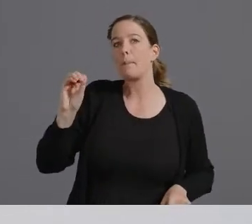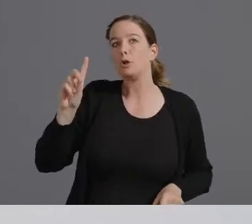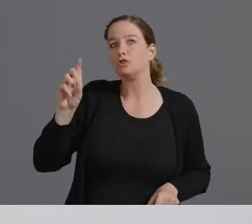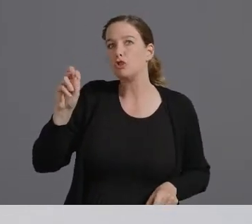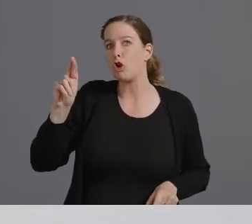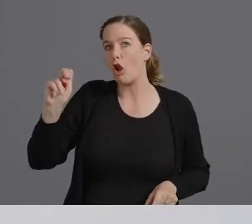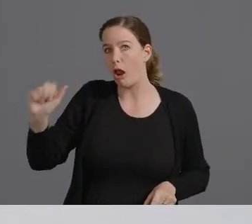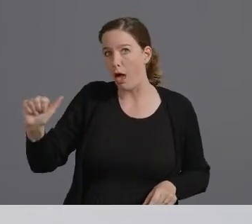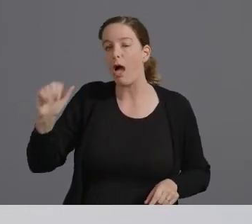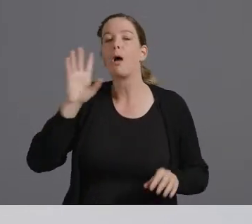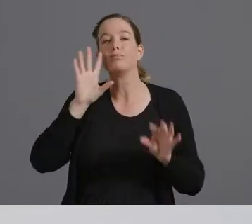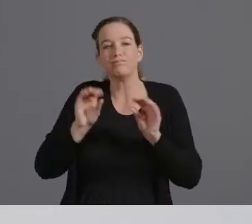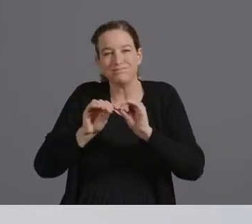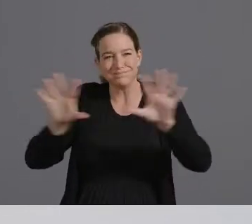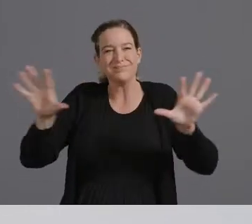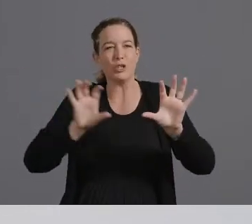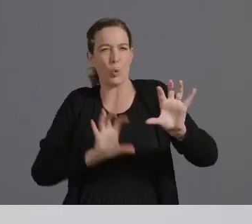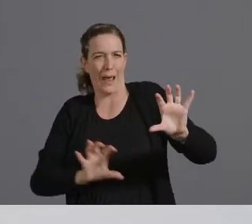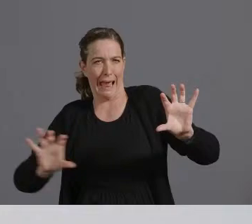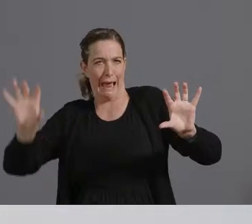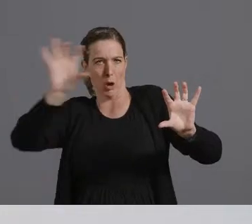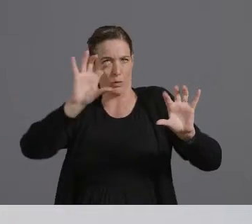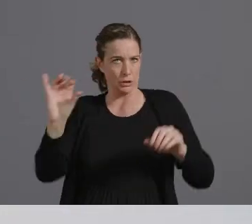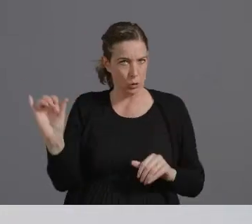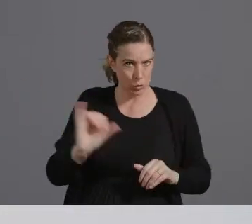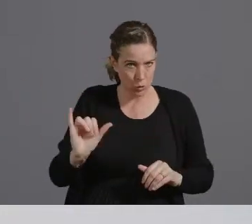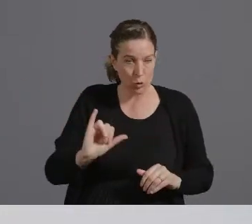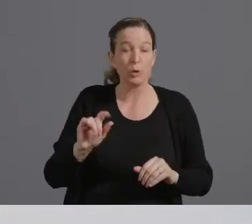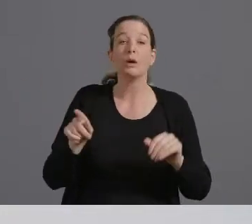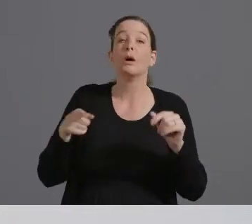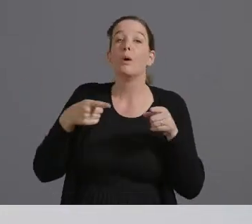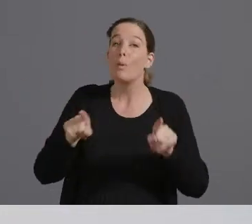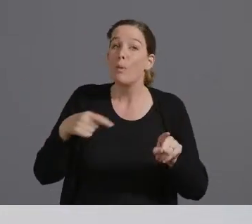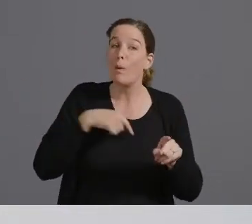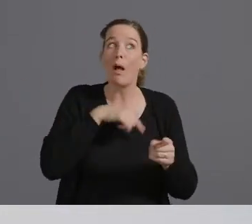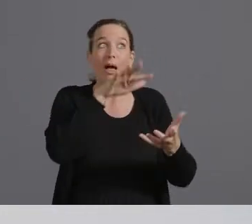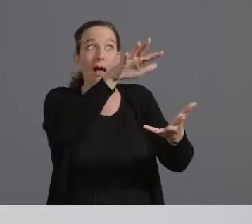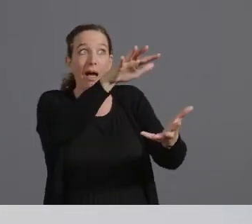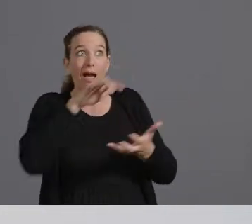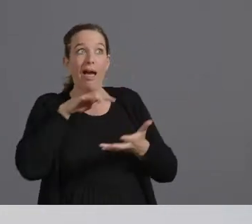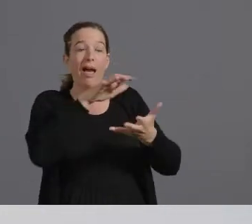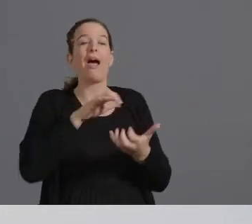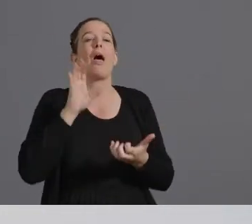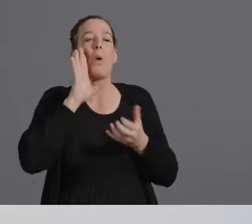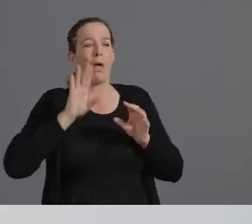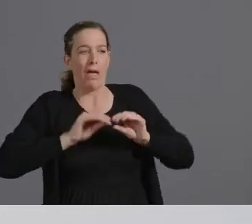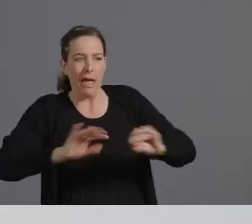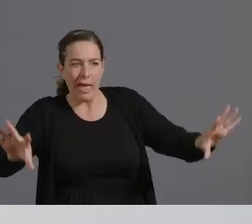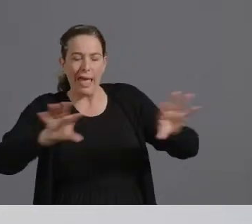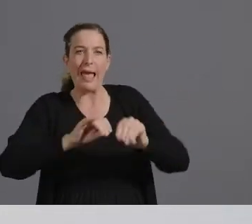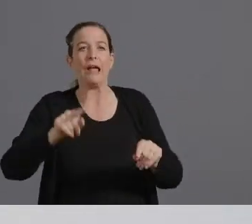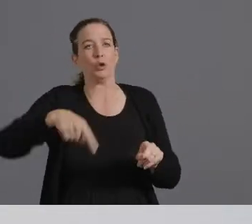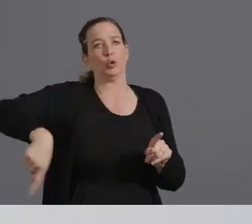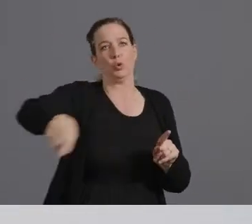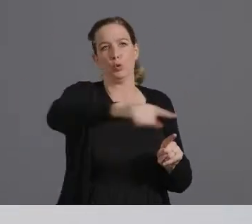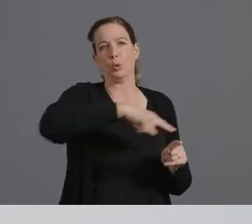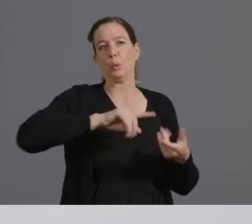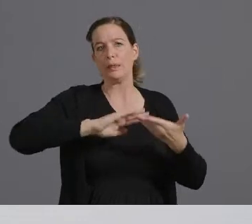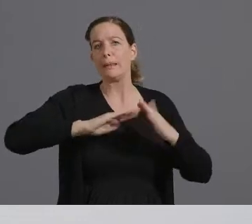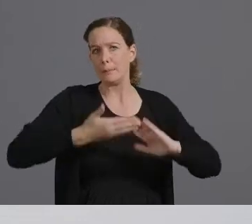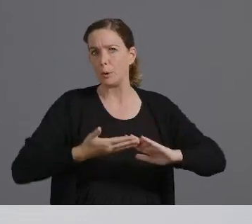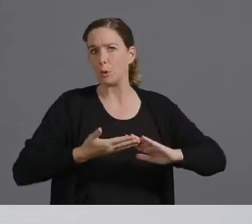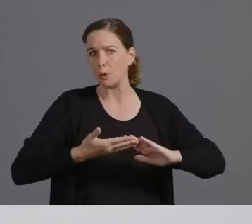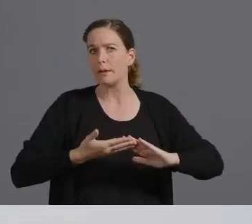will continue as we get increased doses to give more and more to the community, because what we want to see, while we